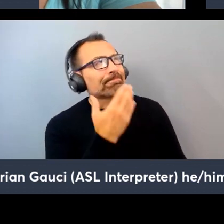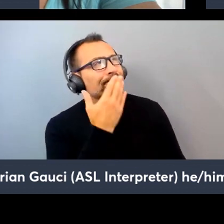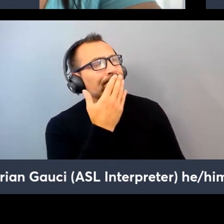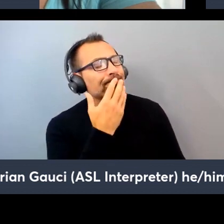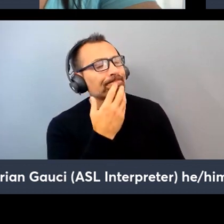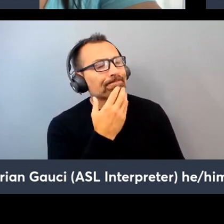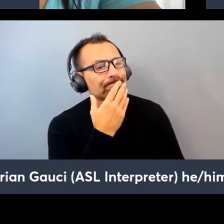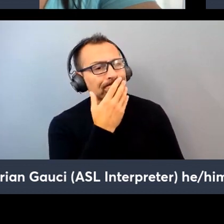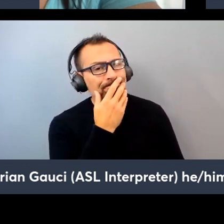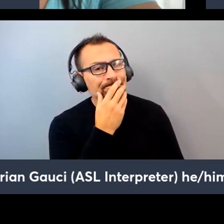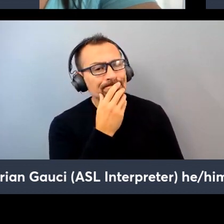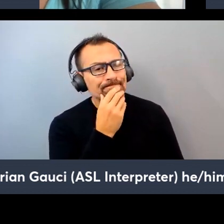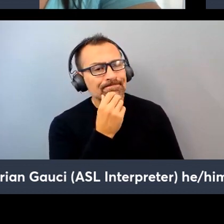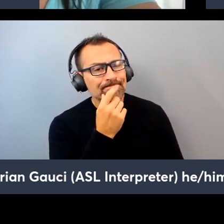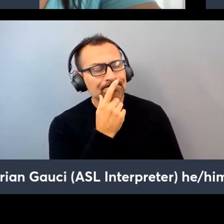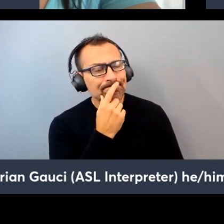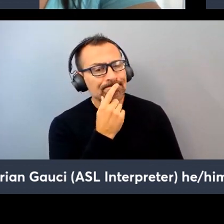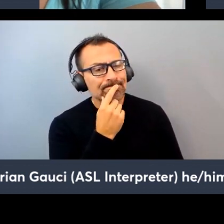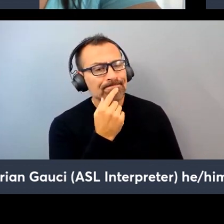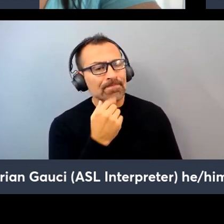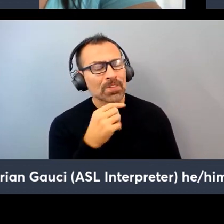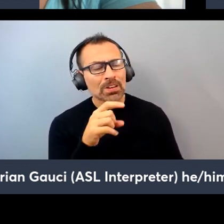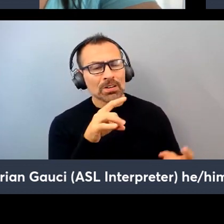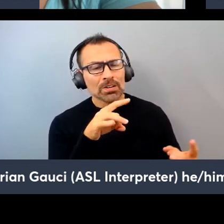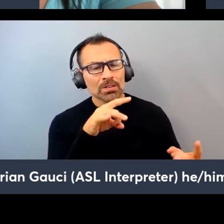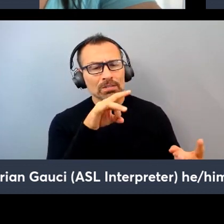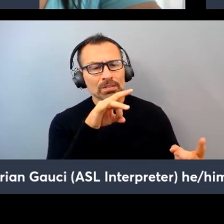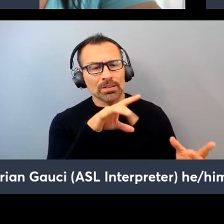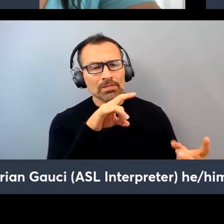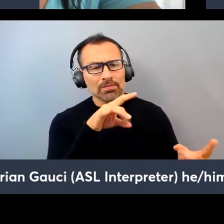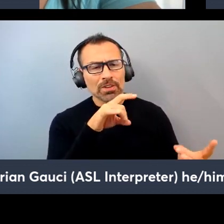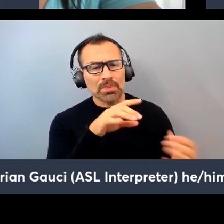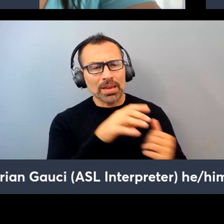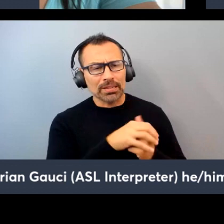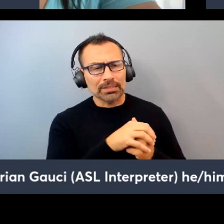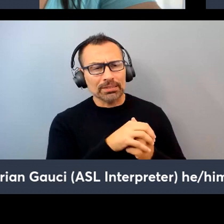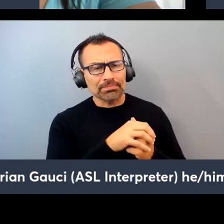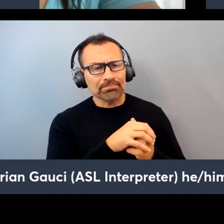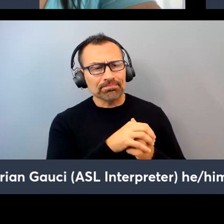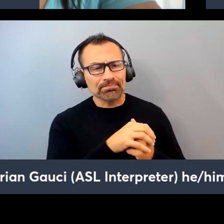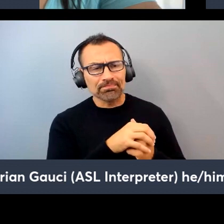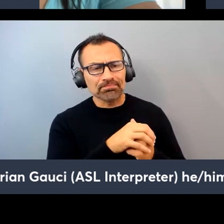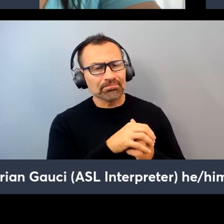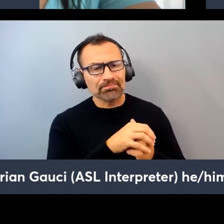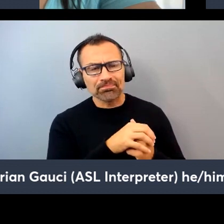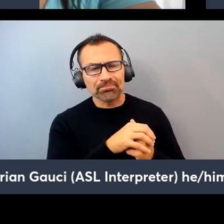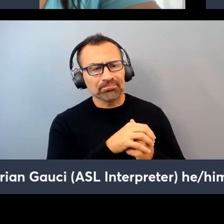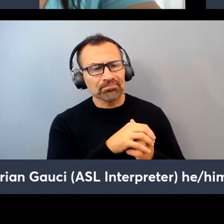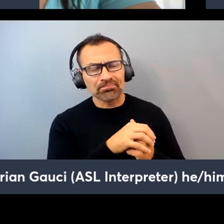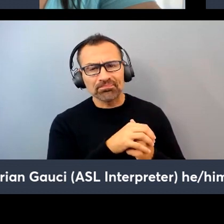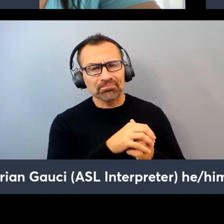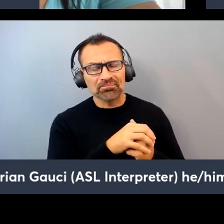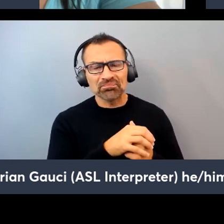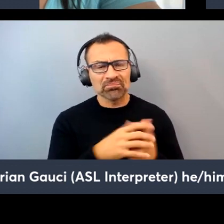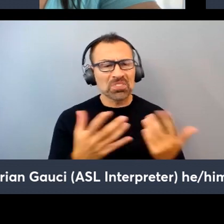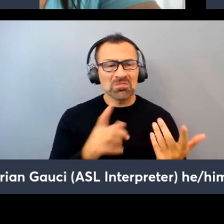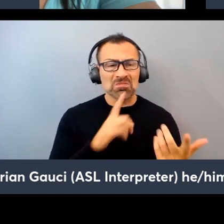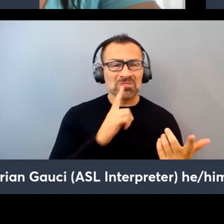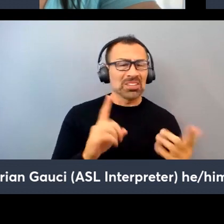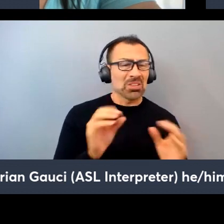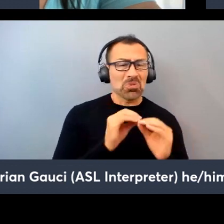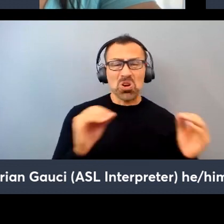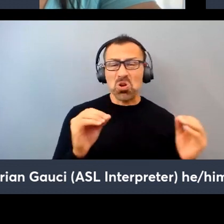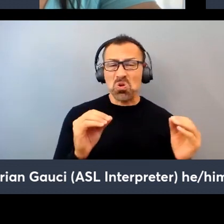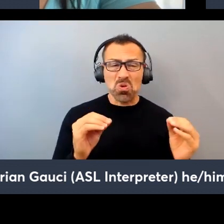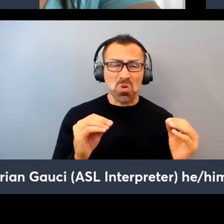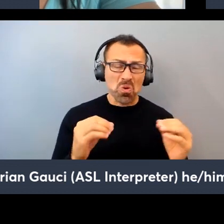as far as feedback goes, like I mentioned, I don't think that we really ran into very difficult problems or anything like that